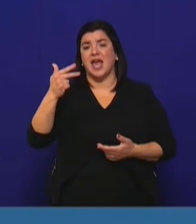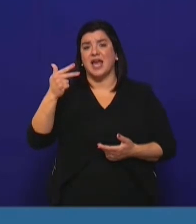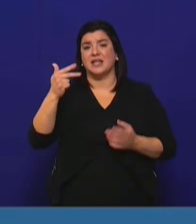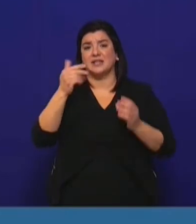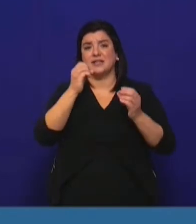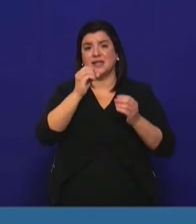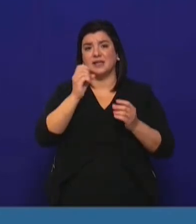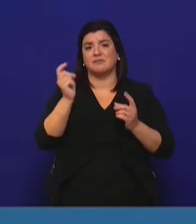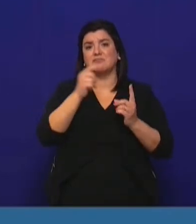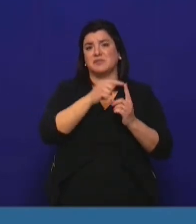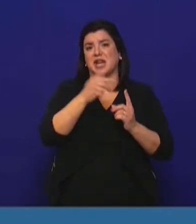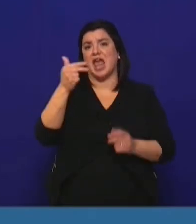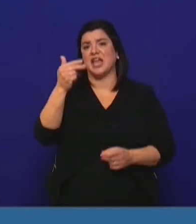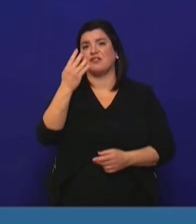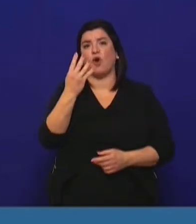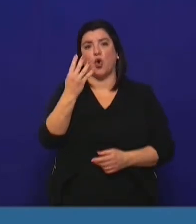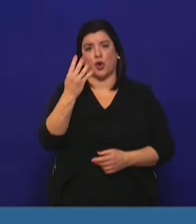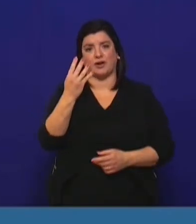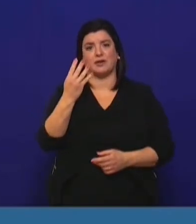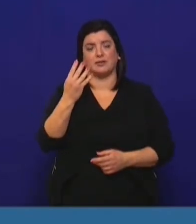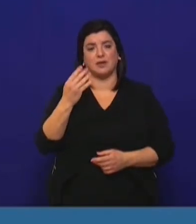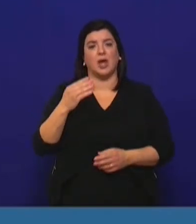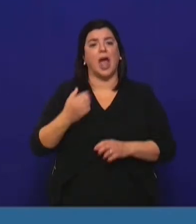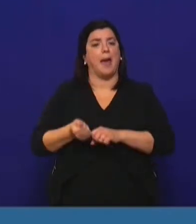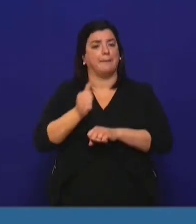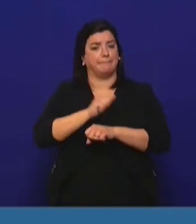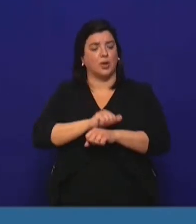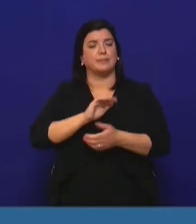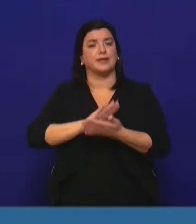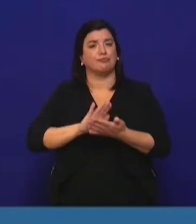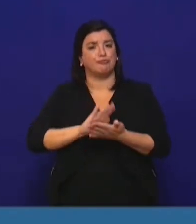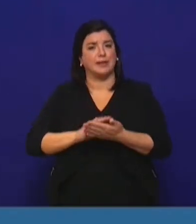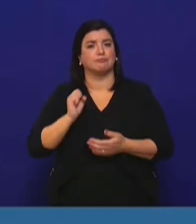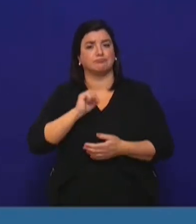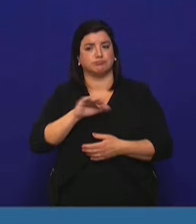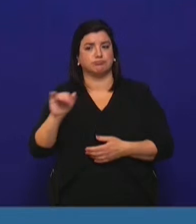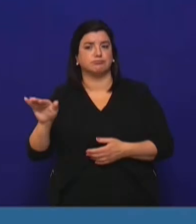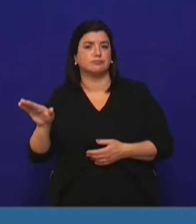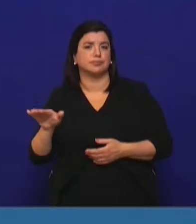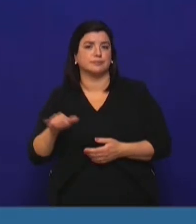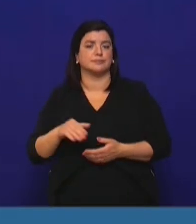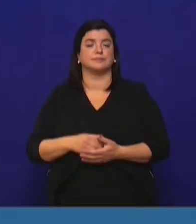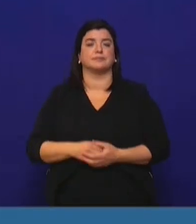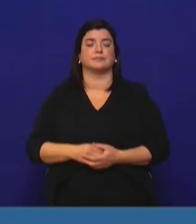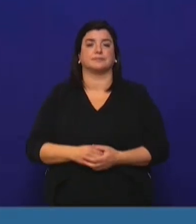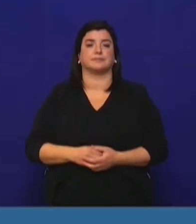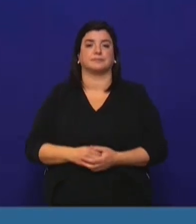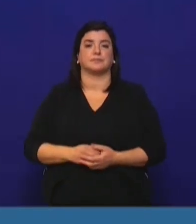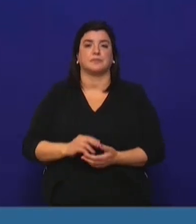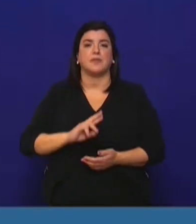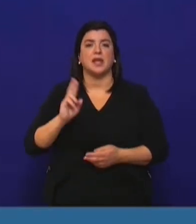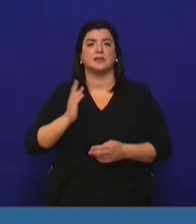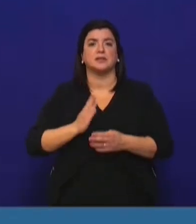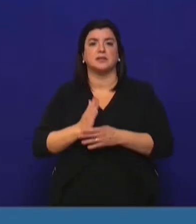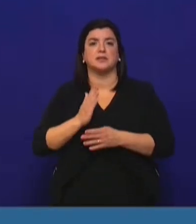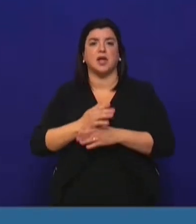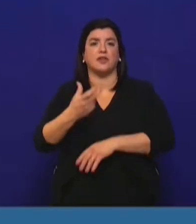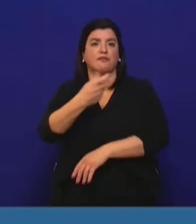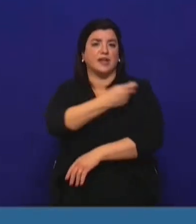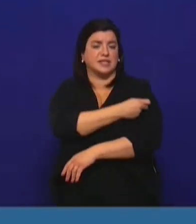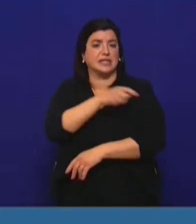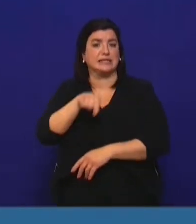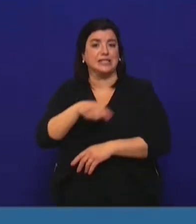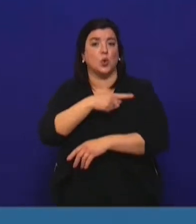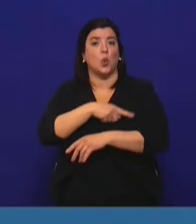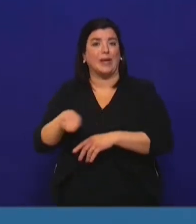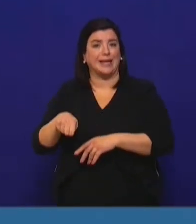years of age, and appointments have already been given, and they have started vaccination as of this week. So all